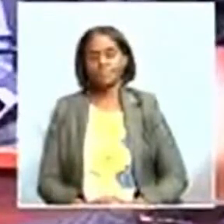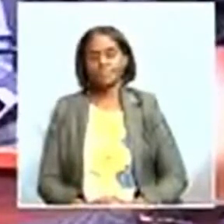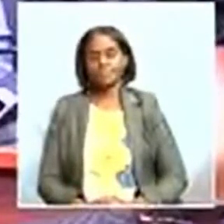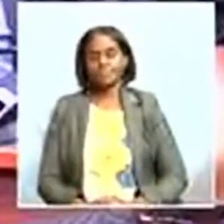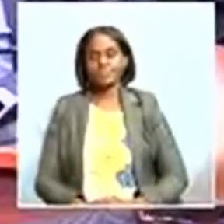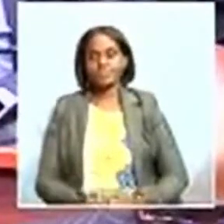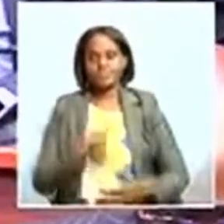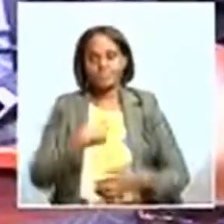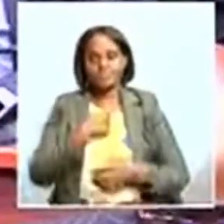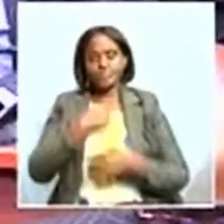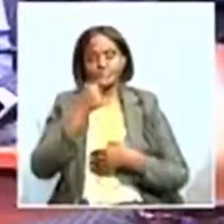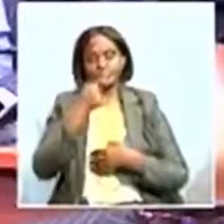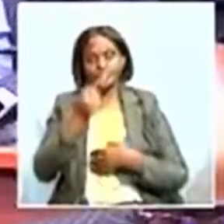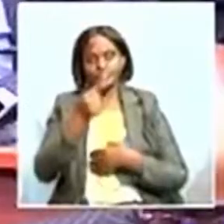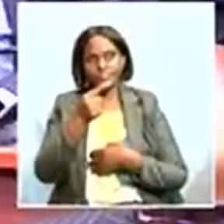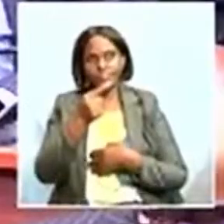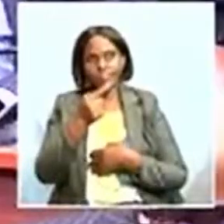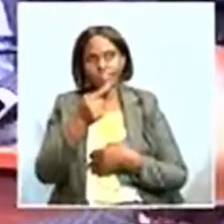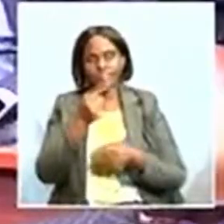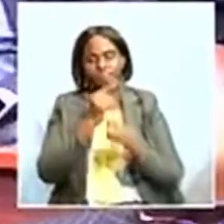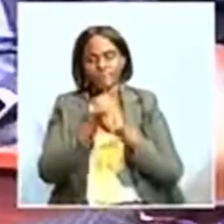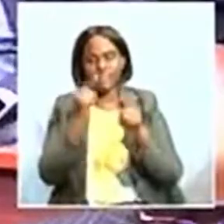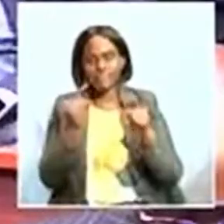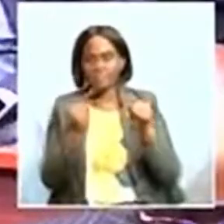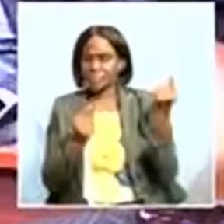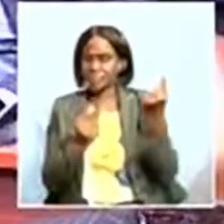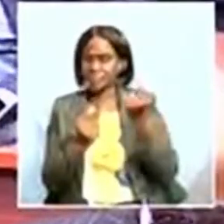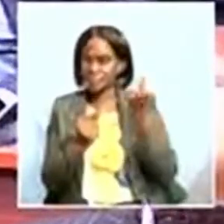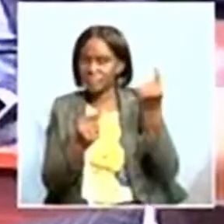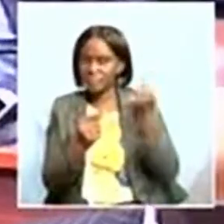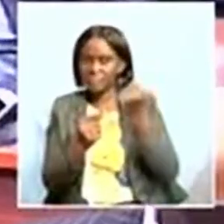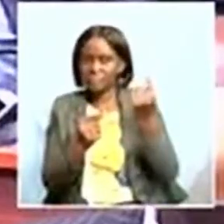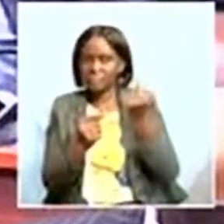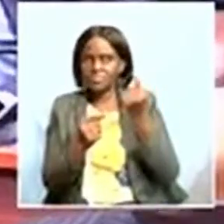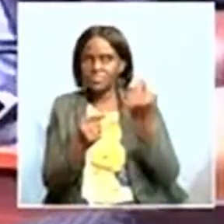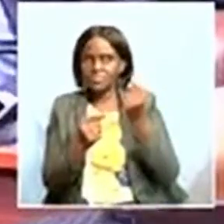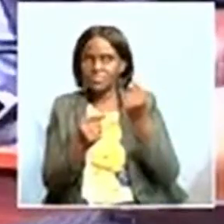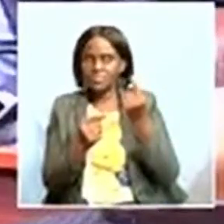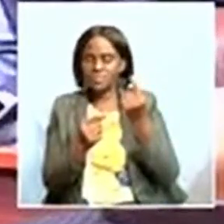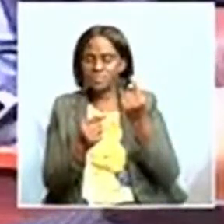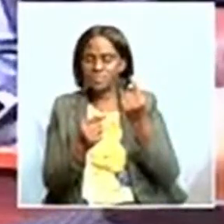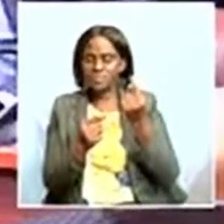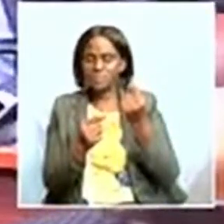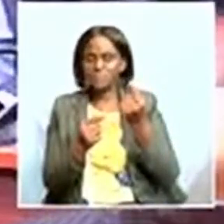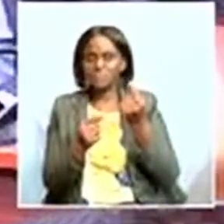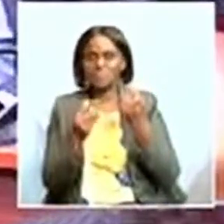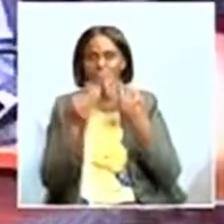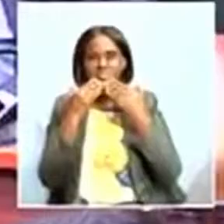I said, since it is just single, isn't it? Competence-based. Thank you.